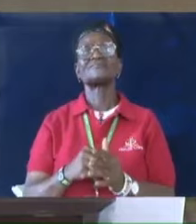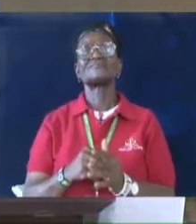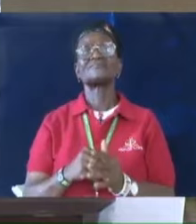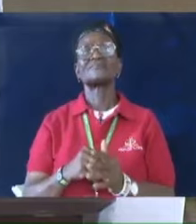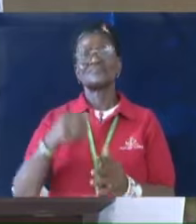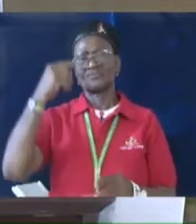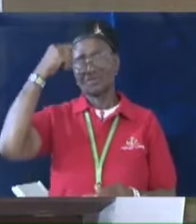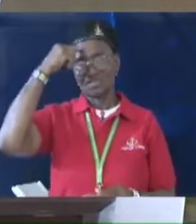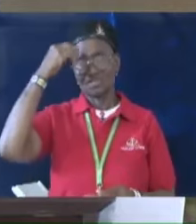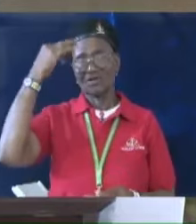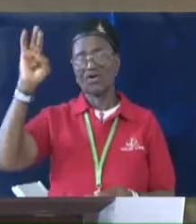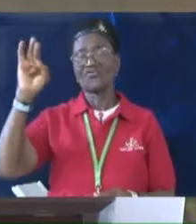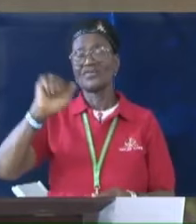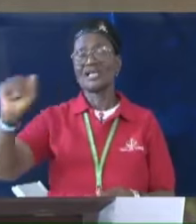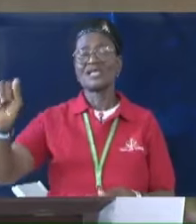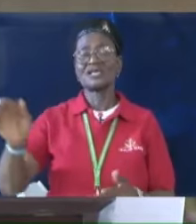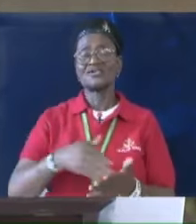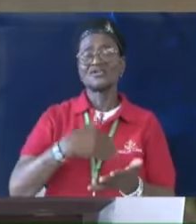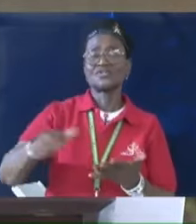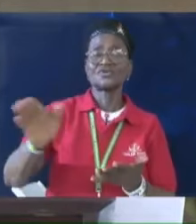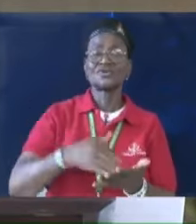think of a song of your own